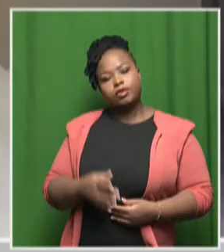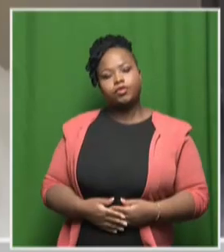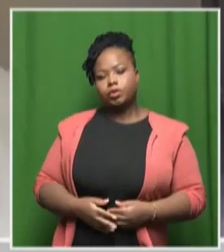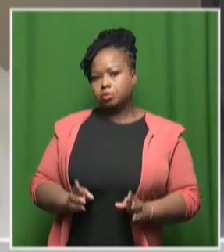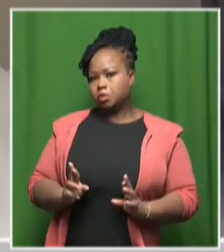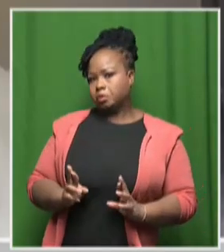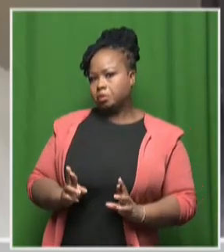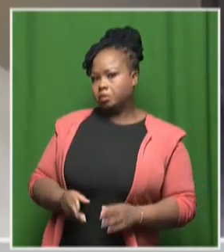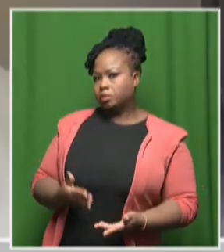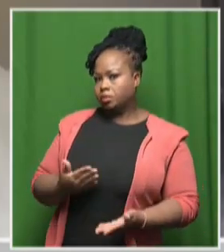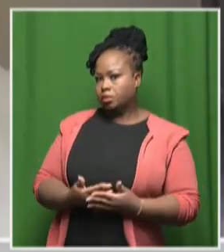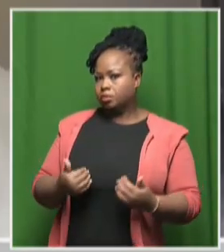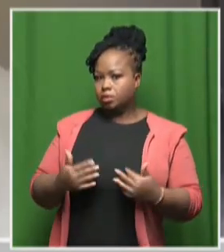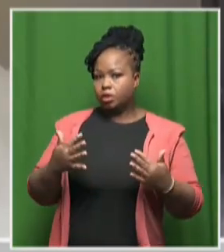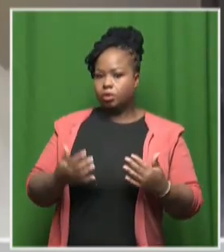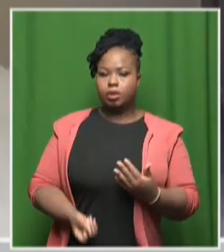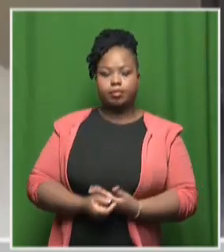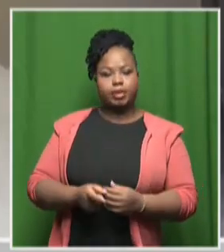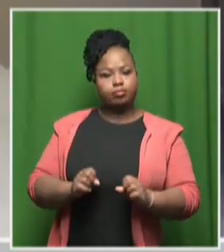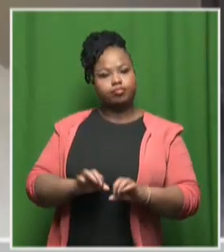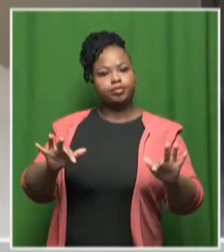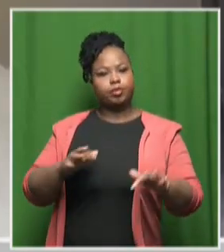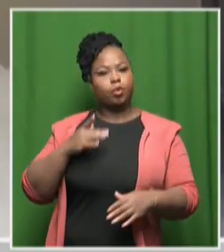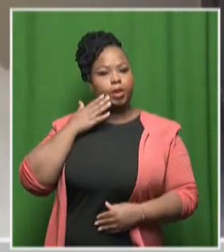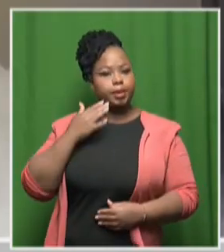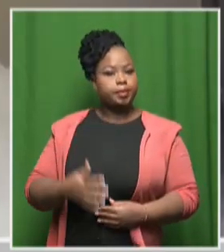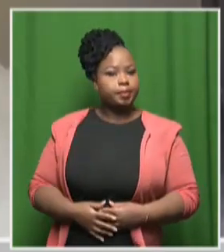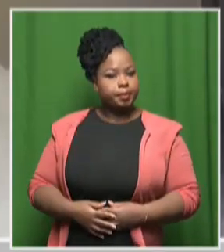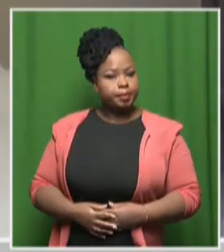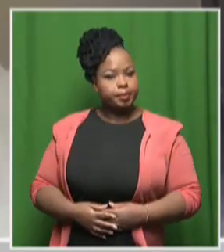this will be happening countrywide?